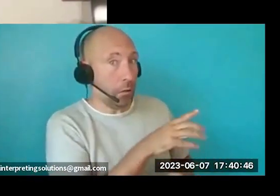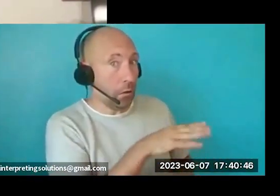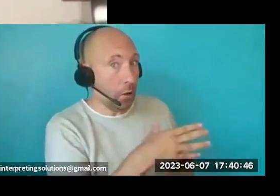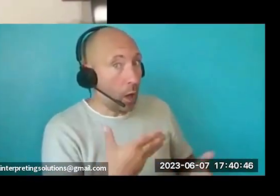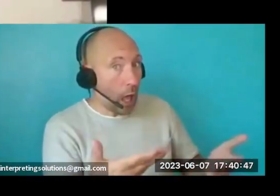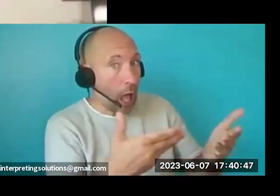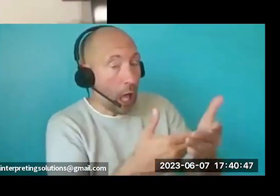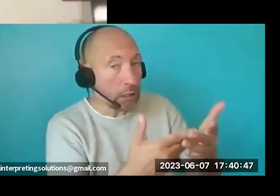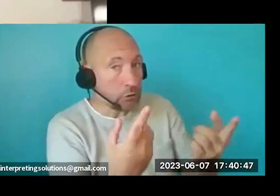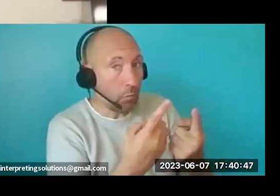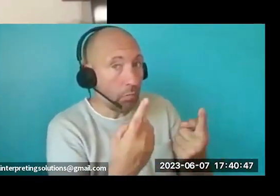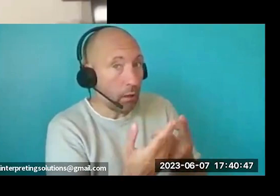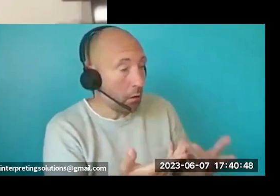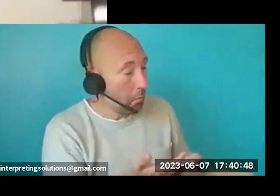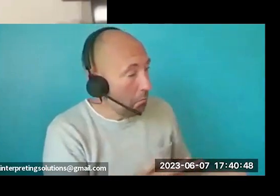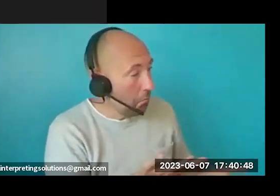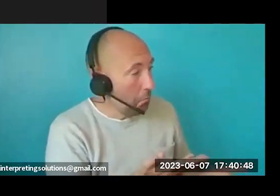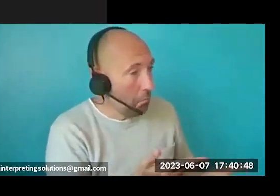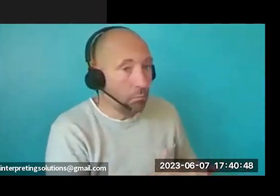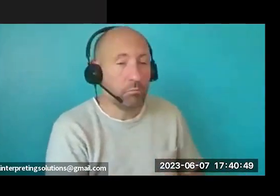to what I said.